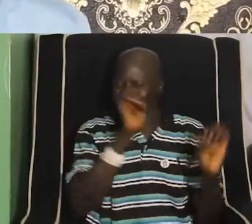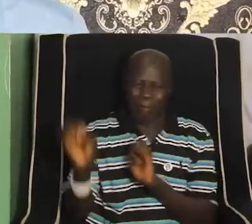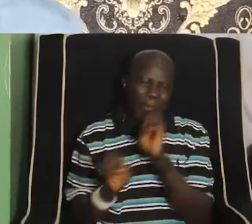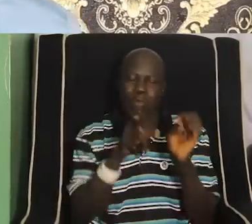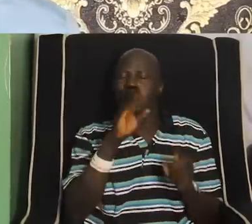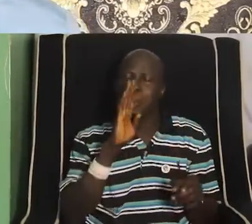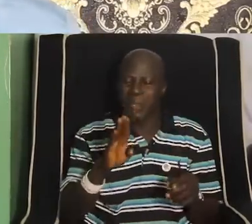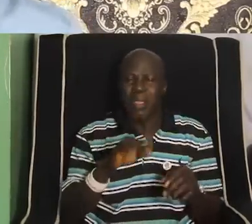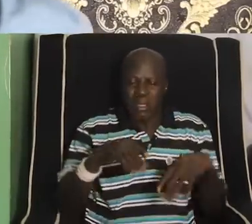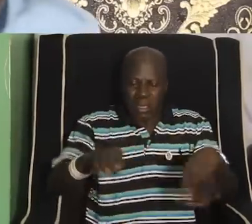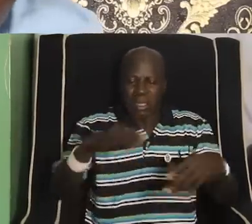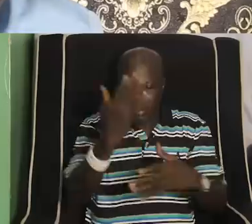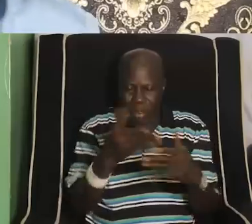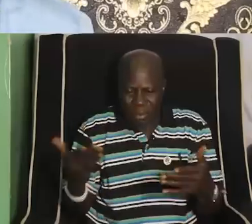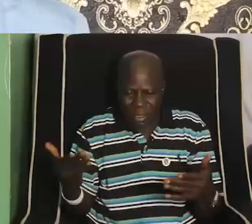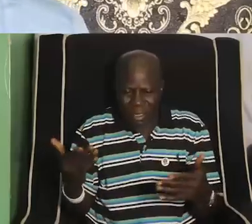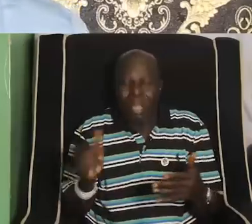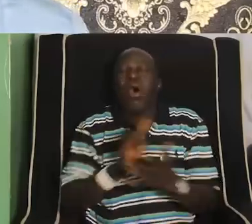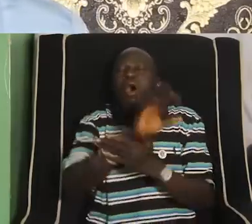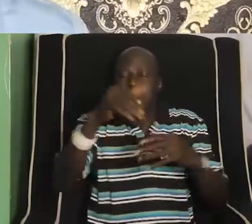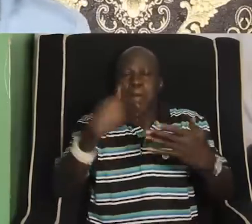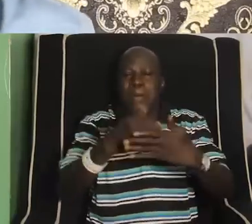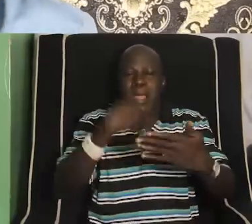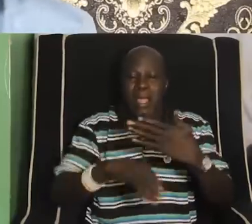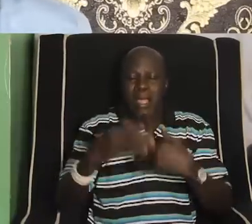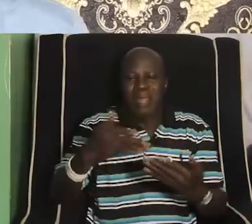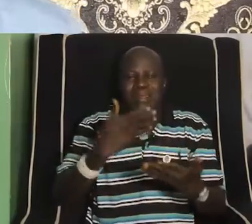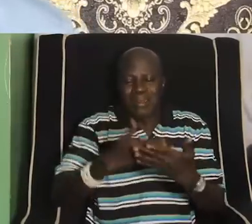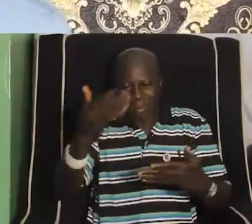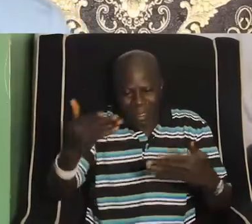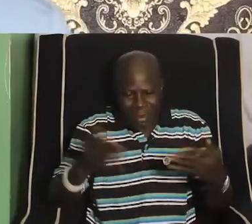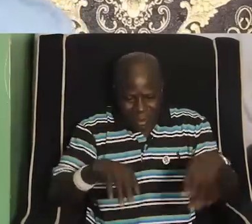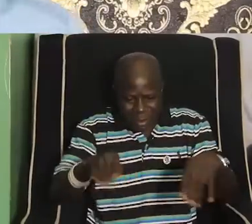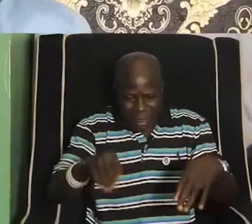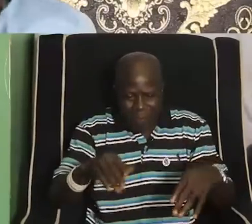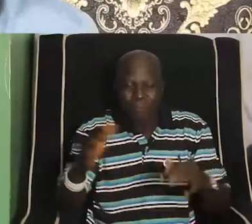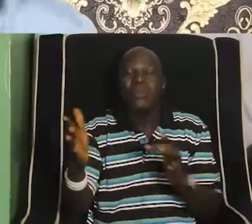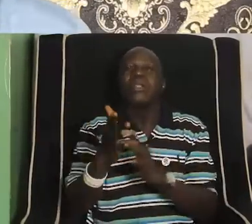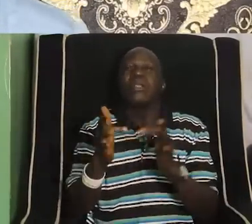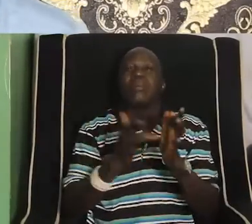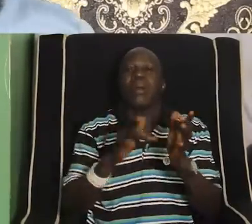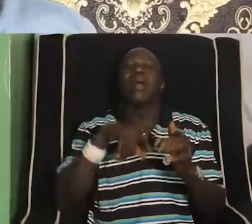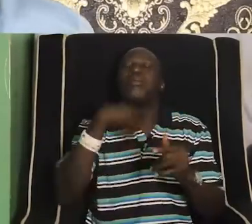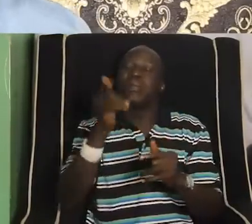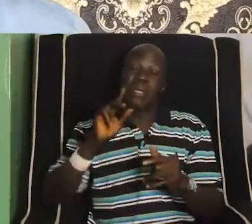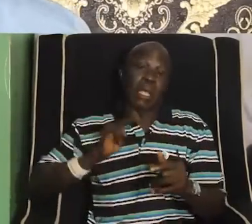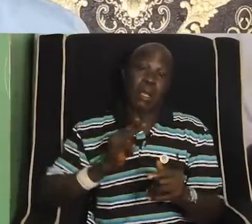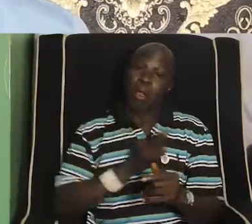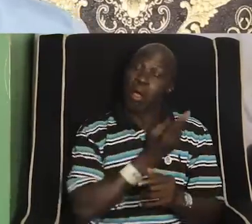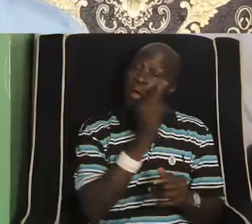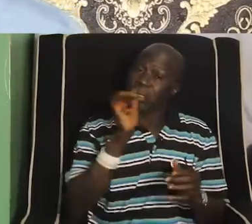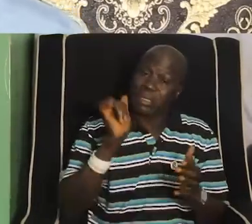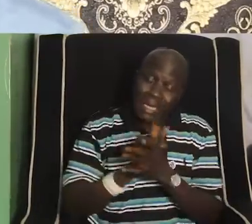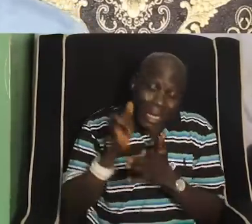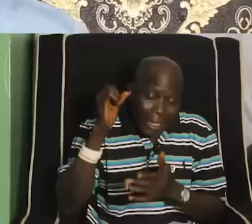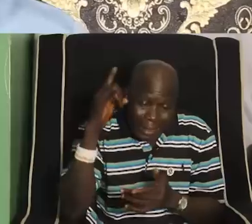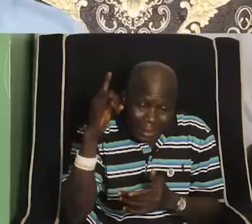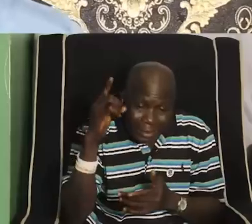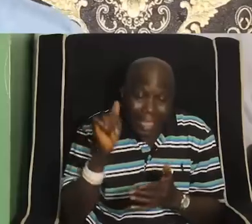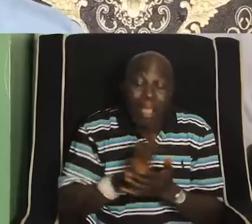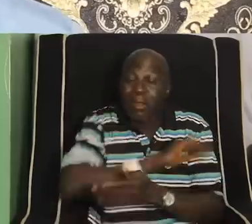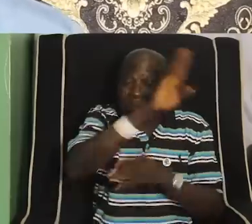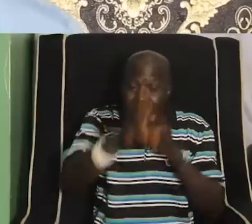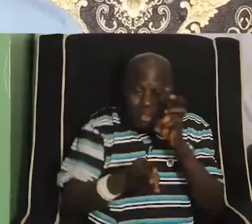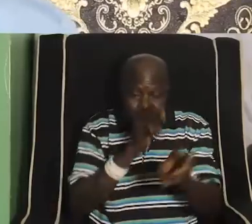Oba mountain. If you are selling, Oba karakata. You are a business icon. Bibe. The Bible makes you to understand that this word